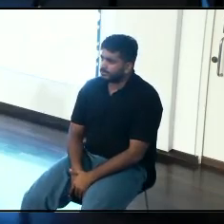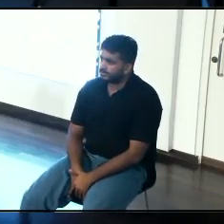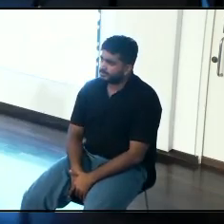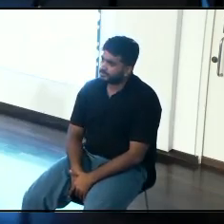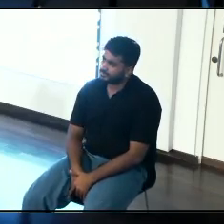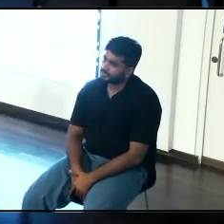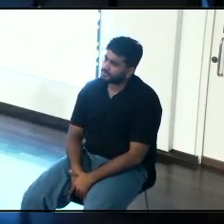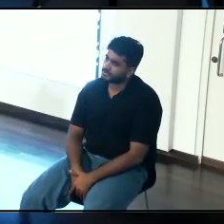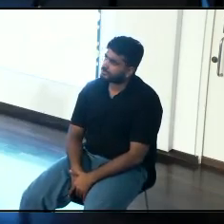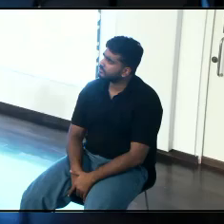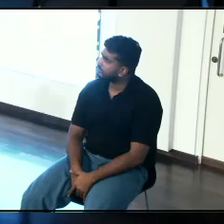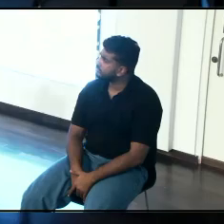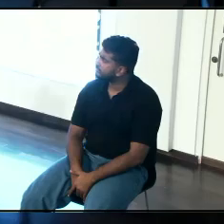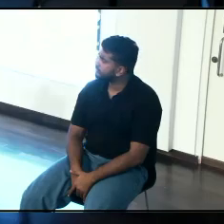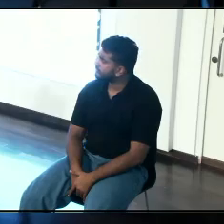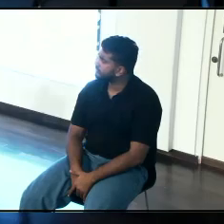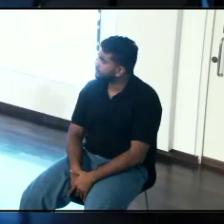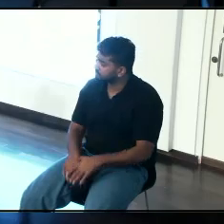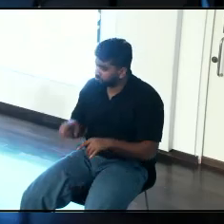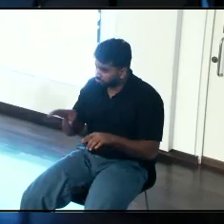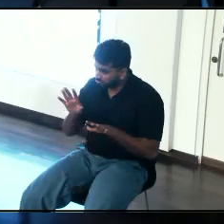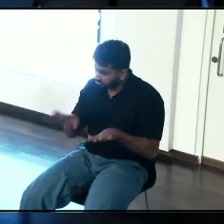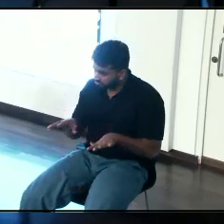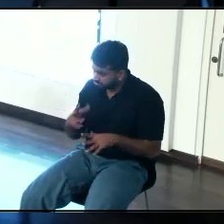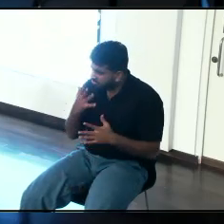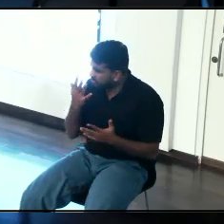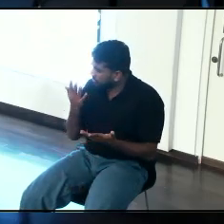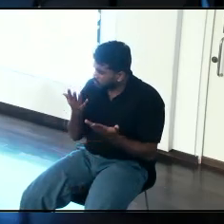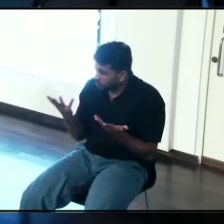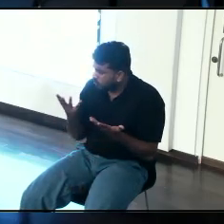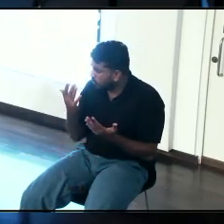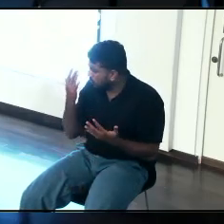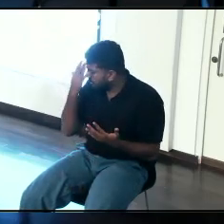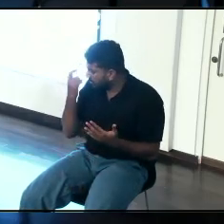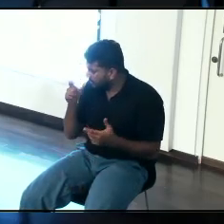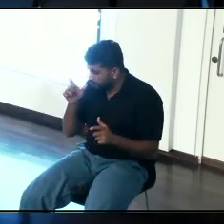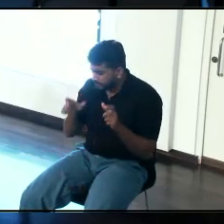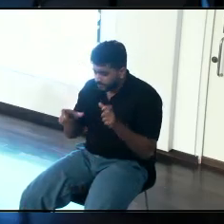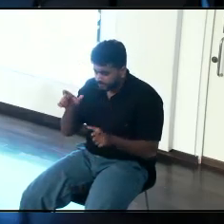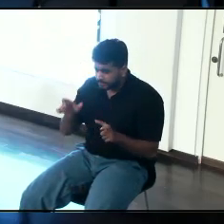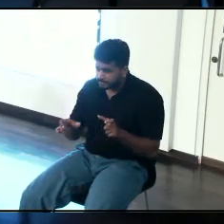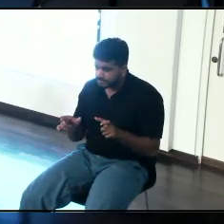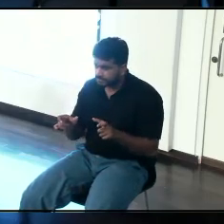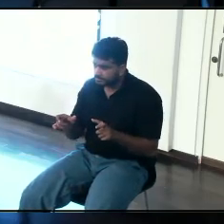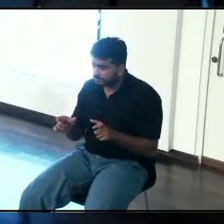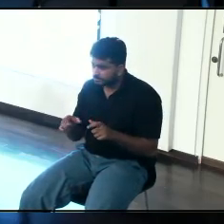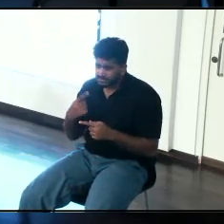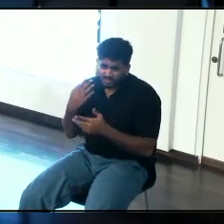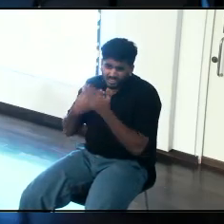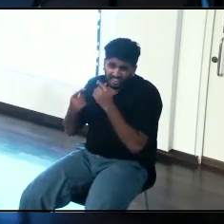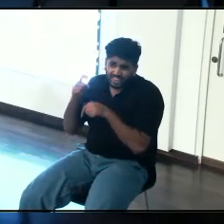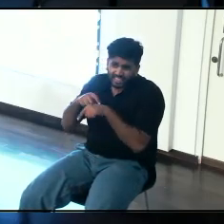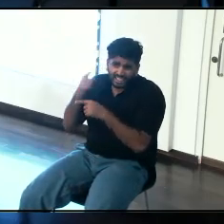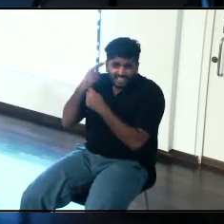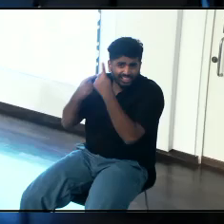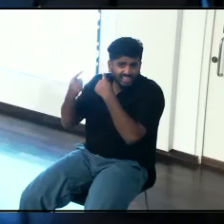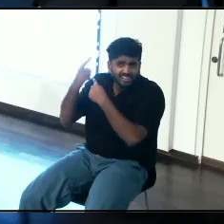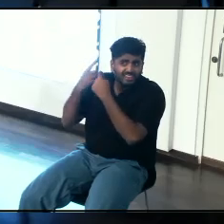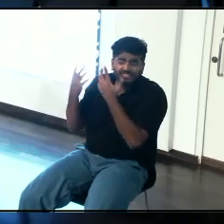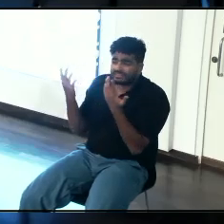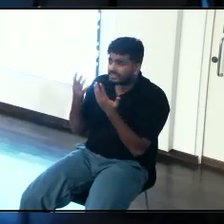book, have you ever think about why people are keep thinking back to